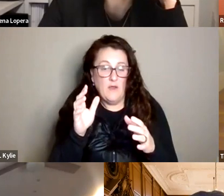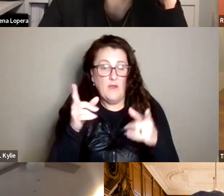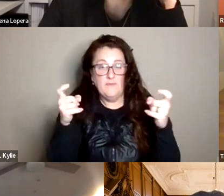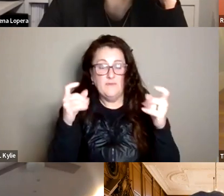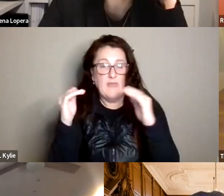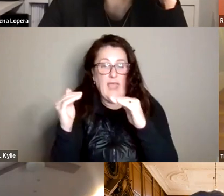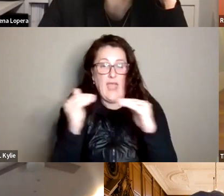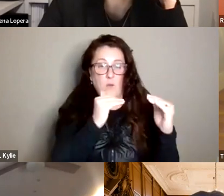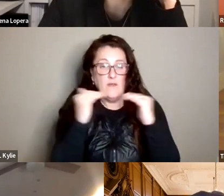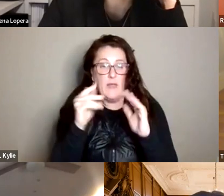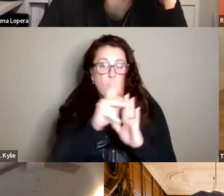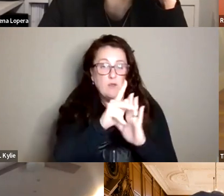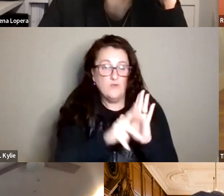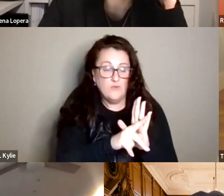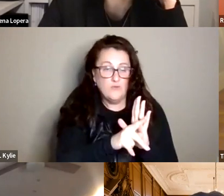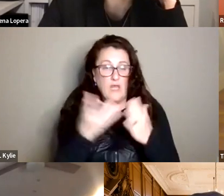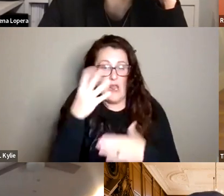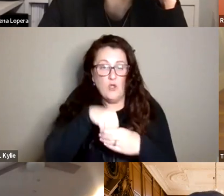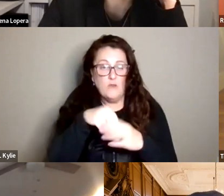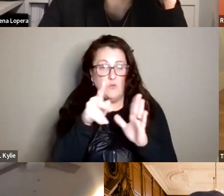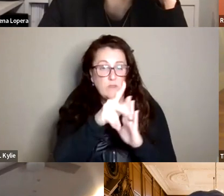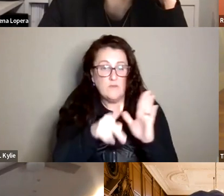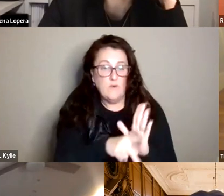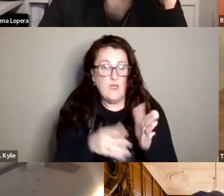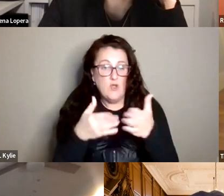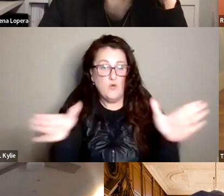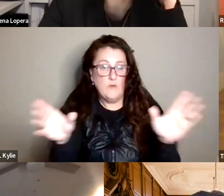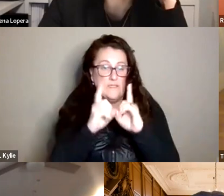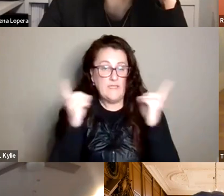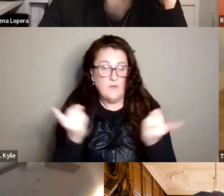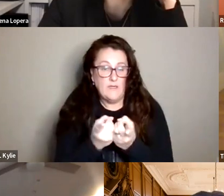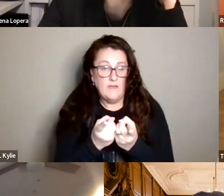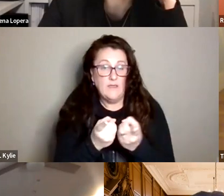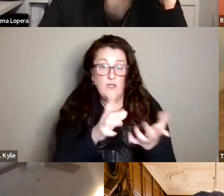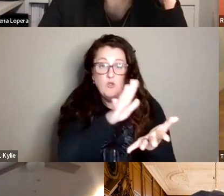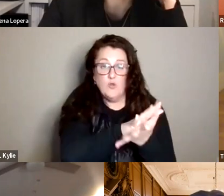inclusion principles to bear throughout our entire district and not just schools that